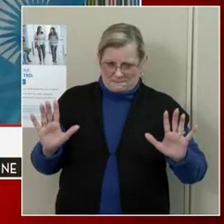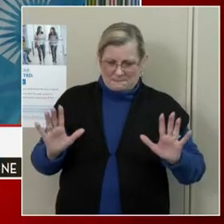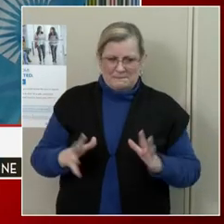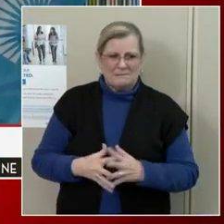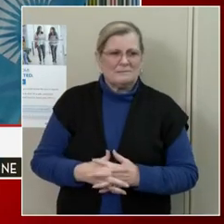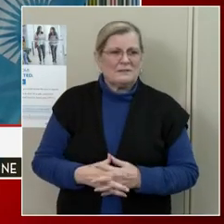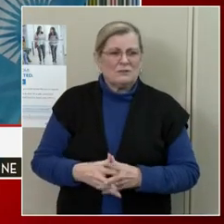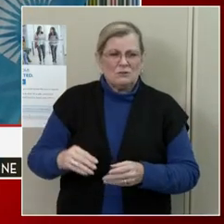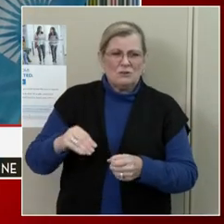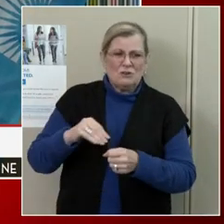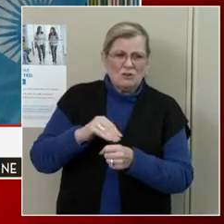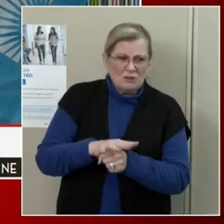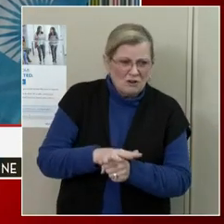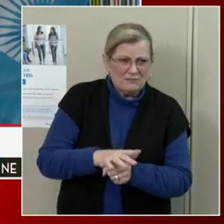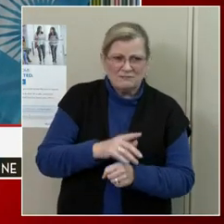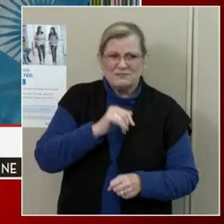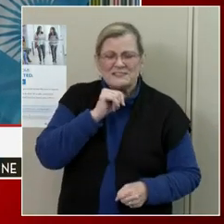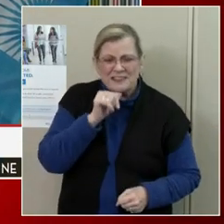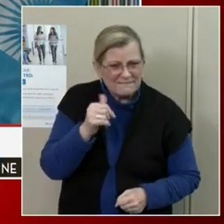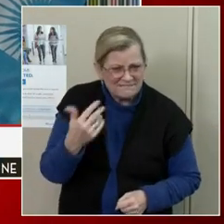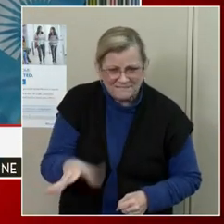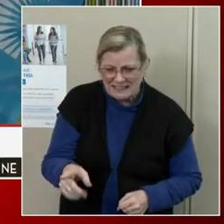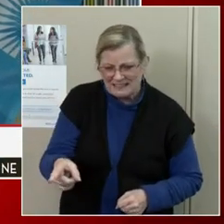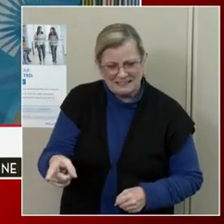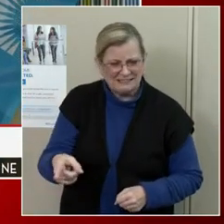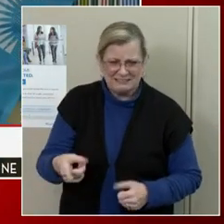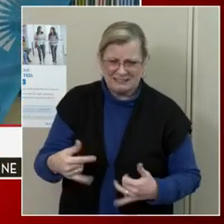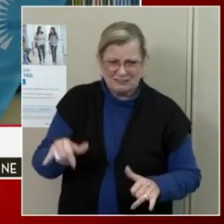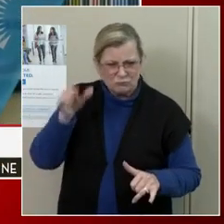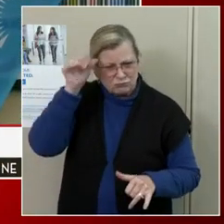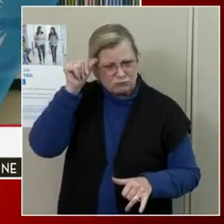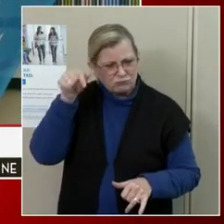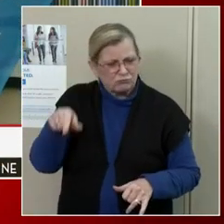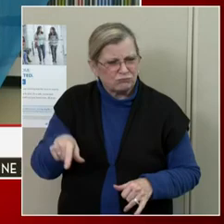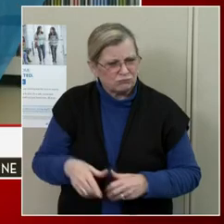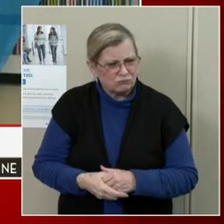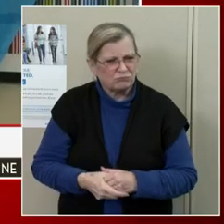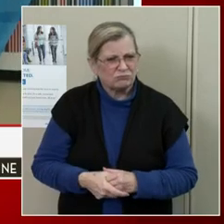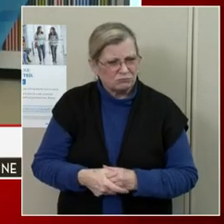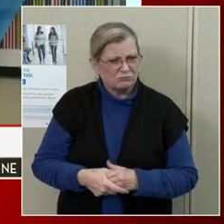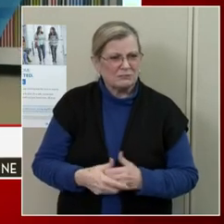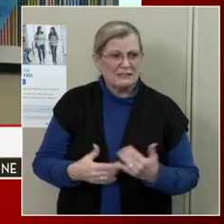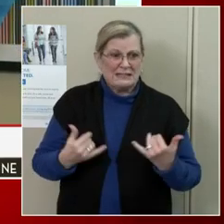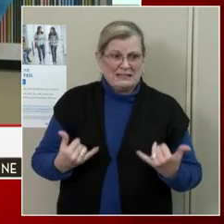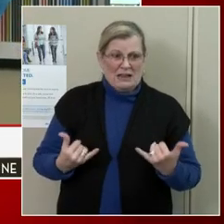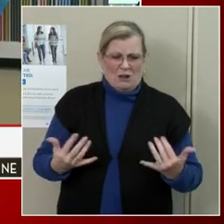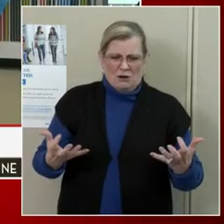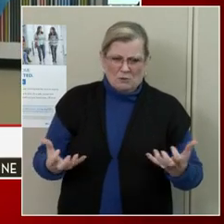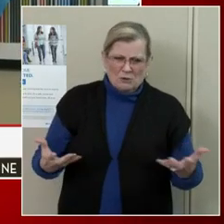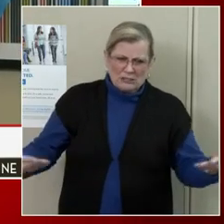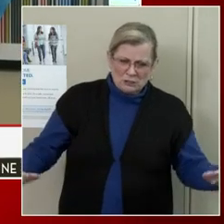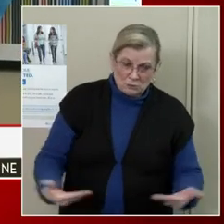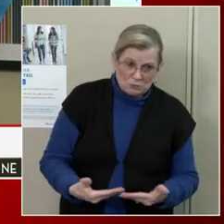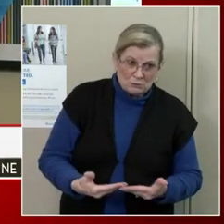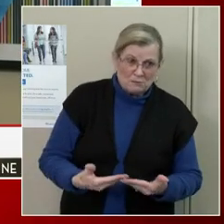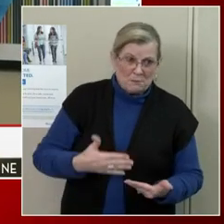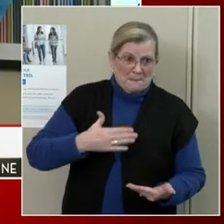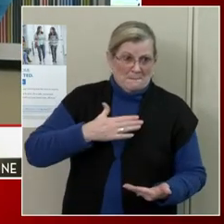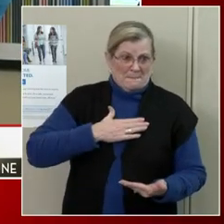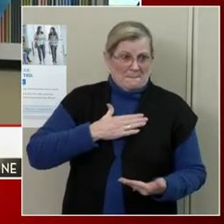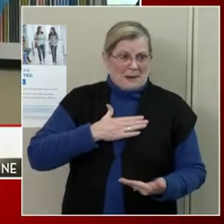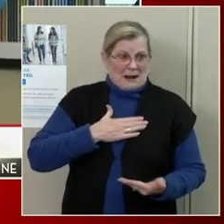I want to introduce some frontline healthcare heroes who are going to be publicly